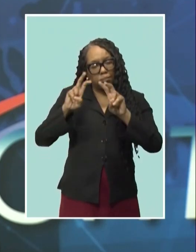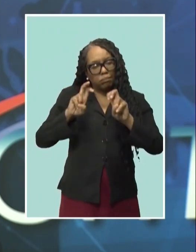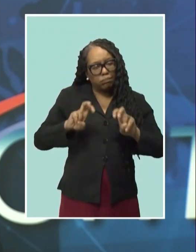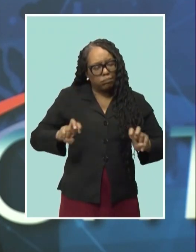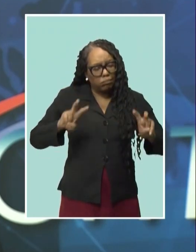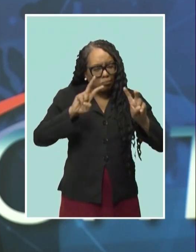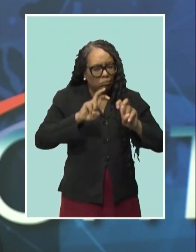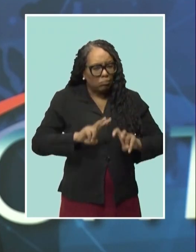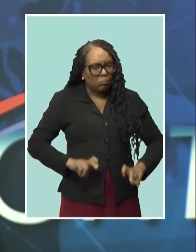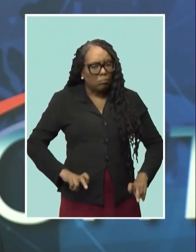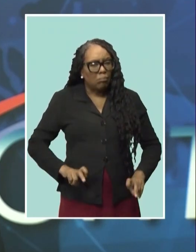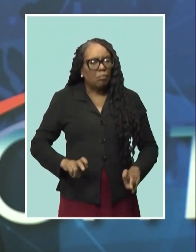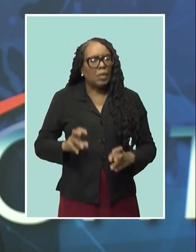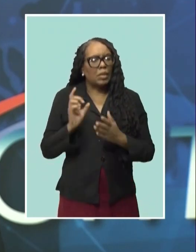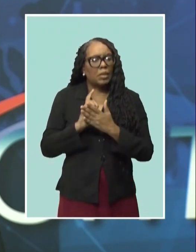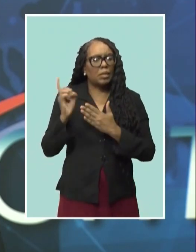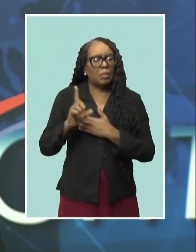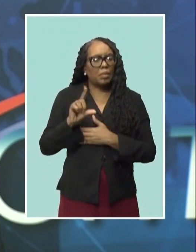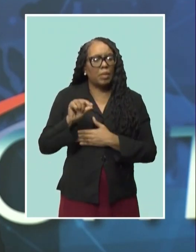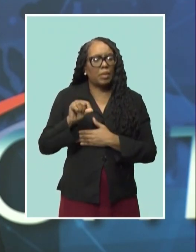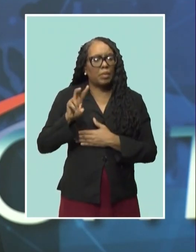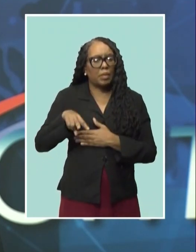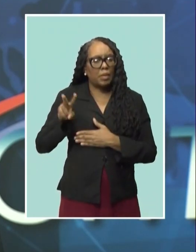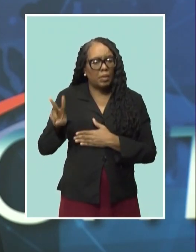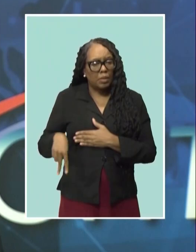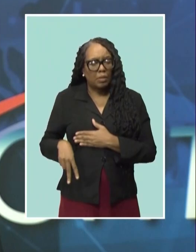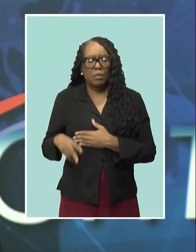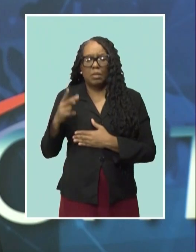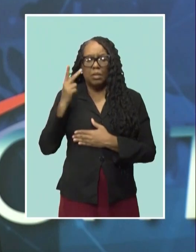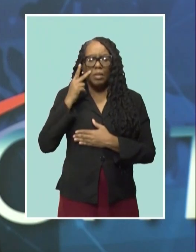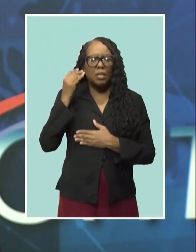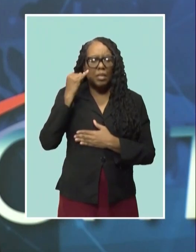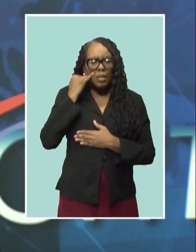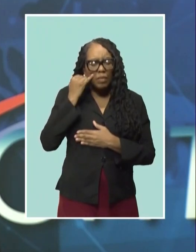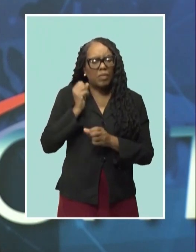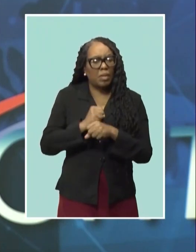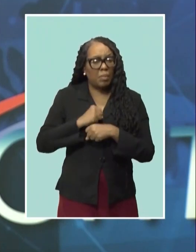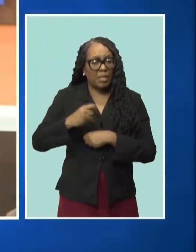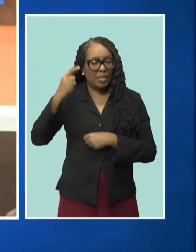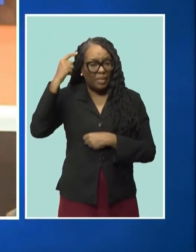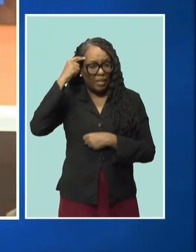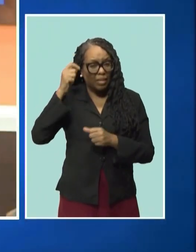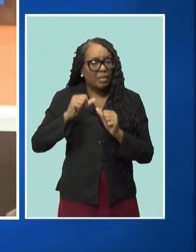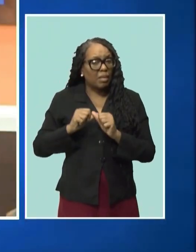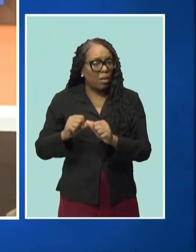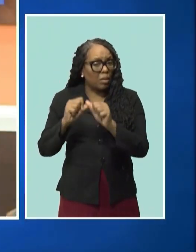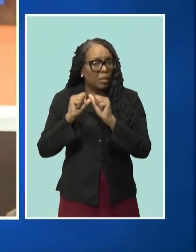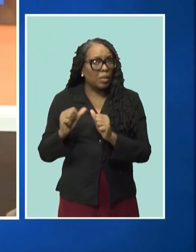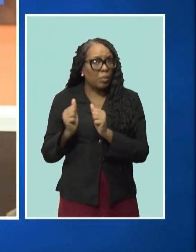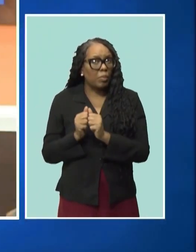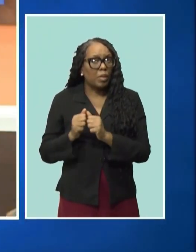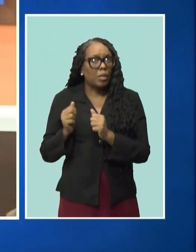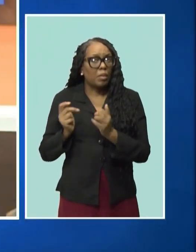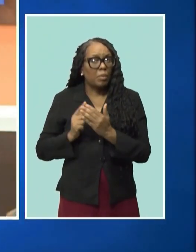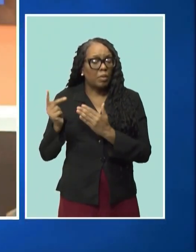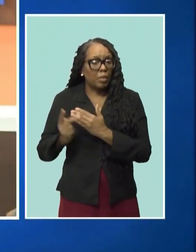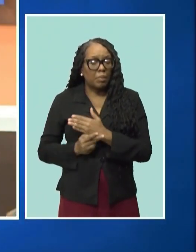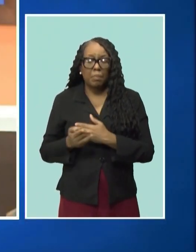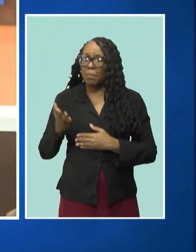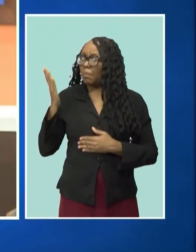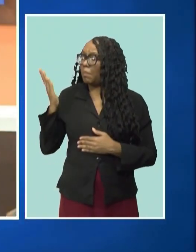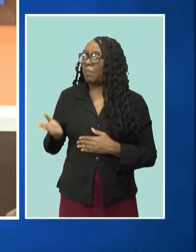2022 to determine the fund's relevance and progress made. We recognized early on that there's a need for